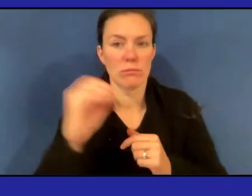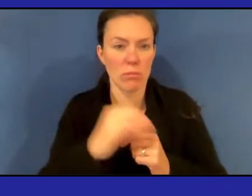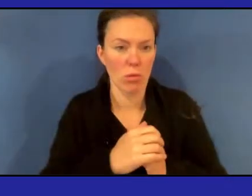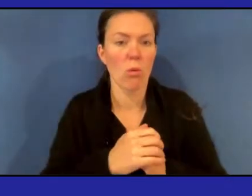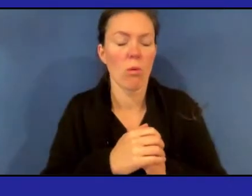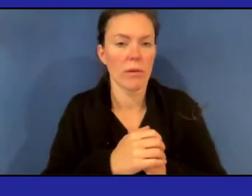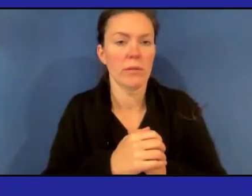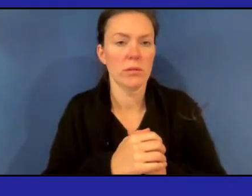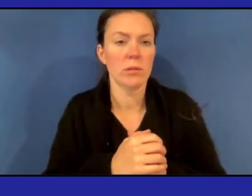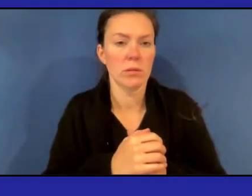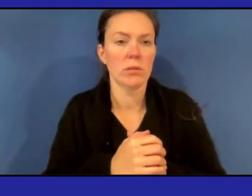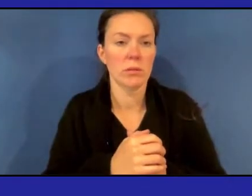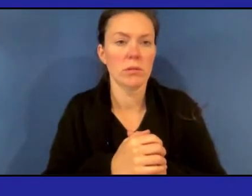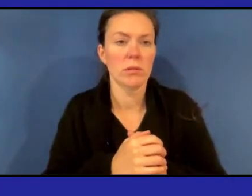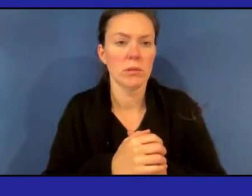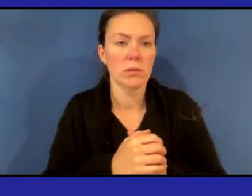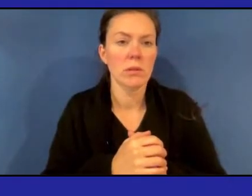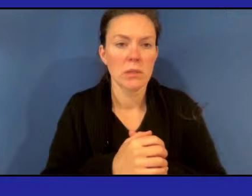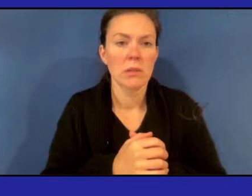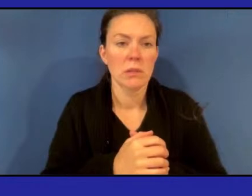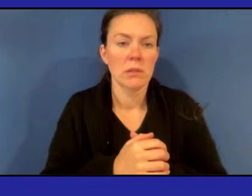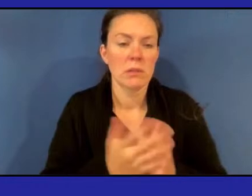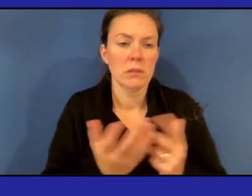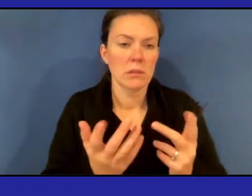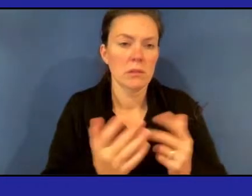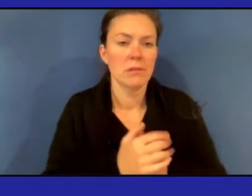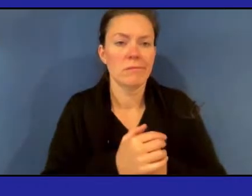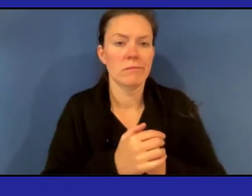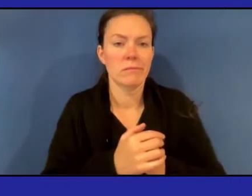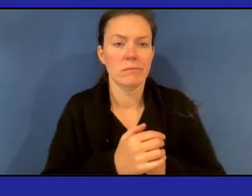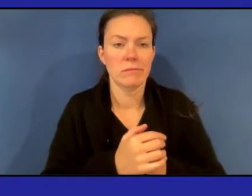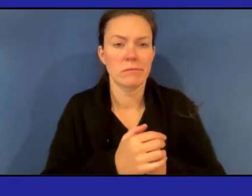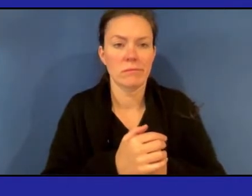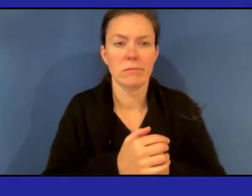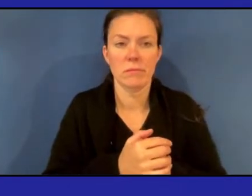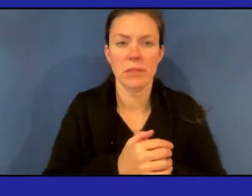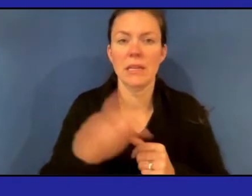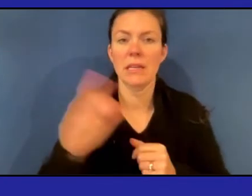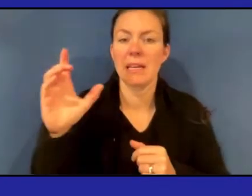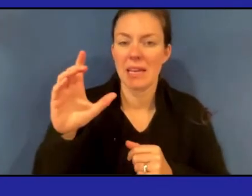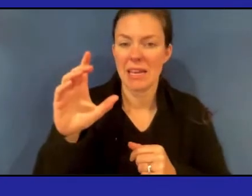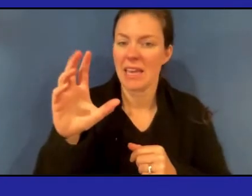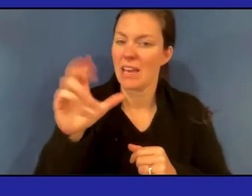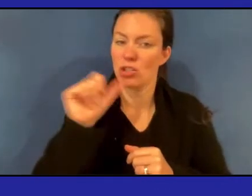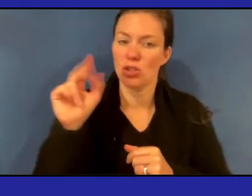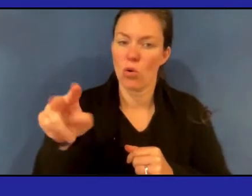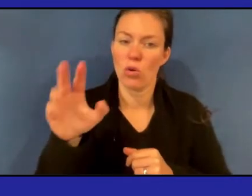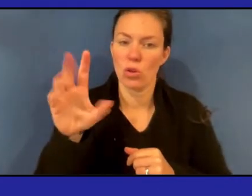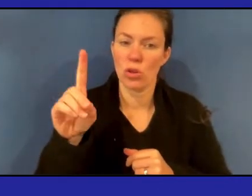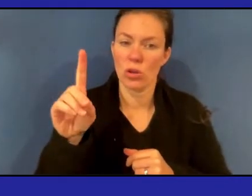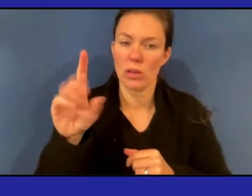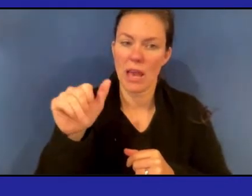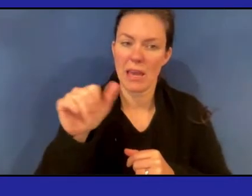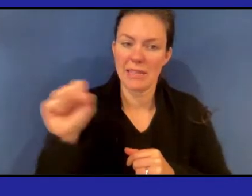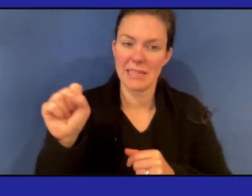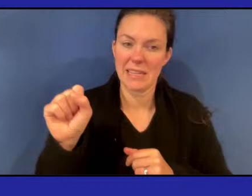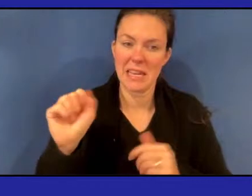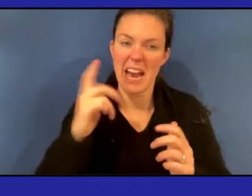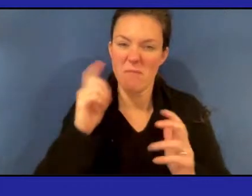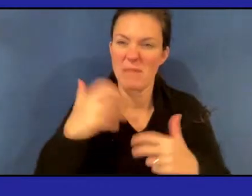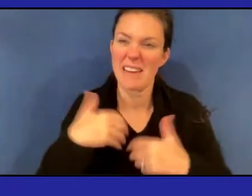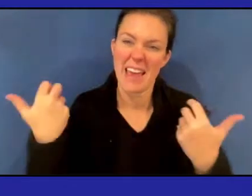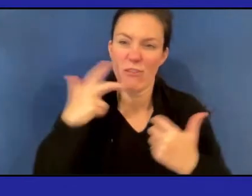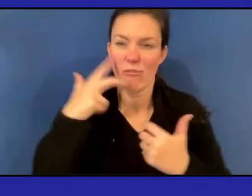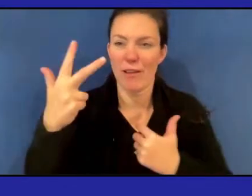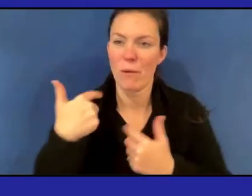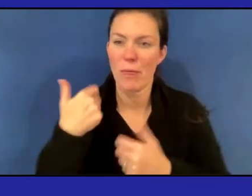the compliance side of things on this. Don't look at DCAS. I have been very angry about this for 3 years. How that would look like.